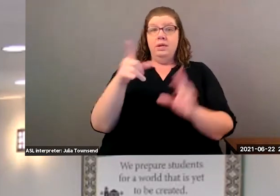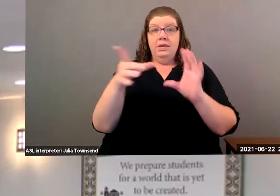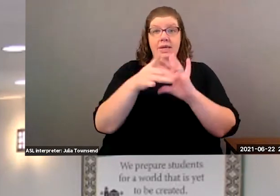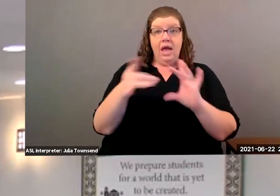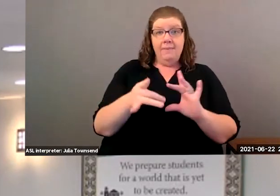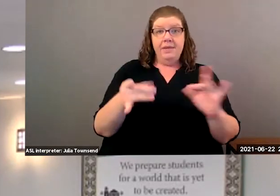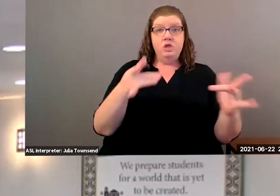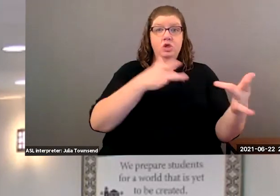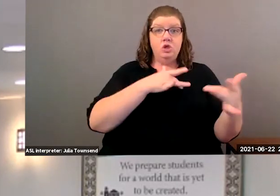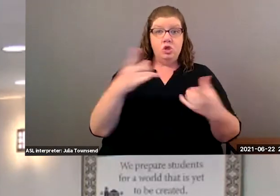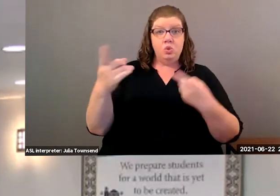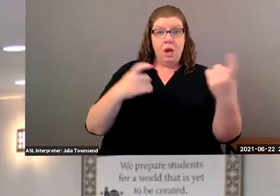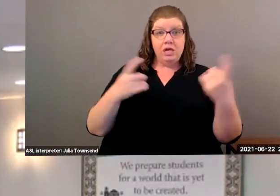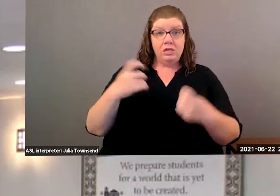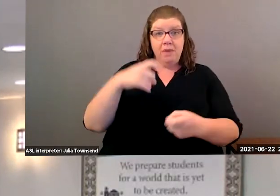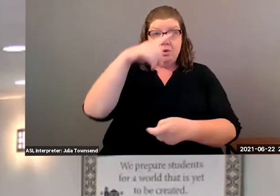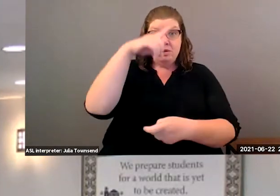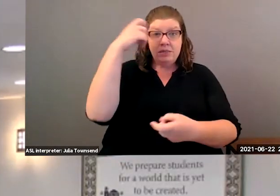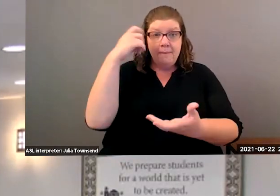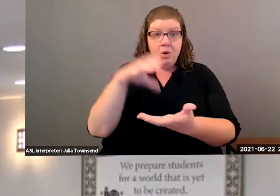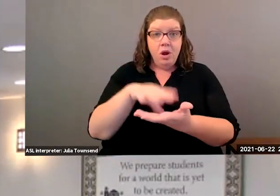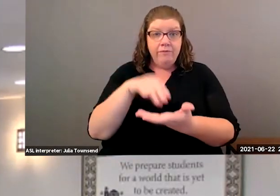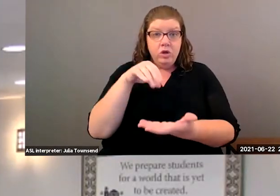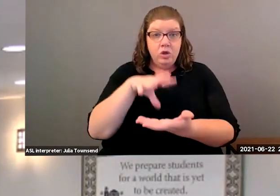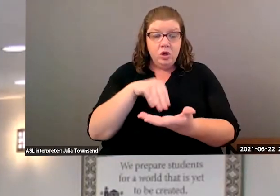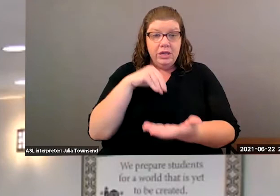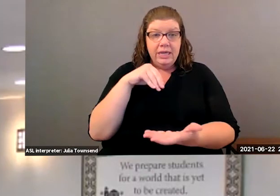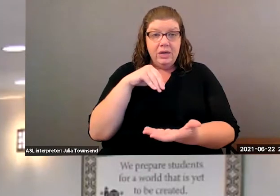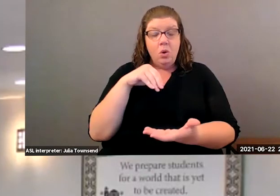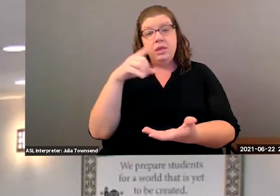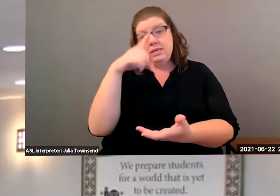questions regarding the Summer of Learning and the Summer Institute?